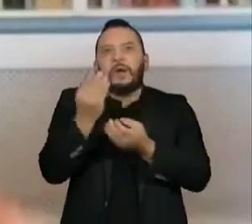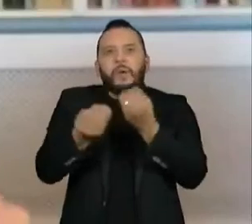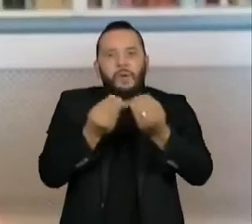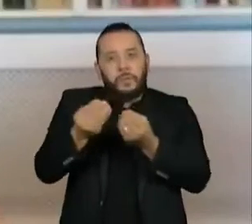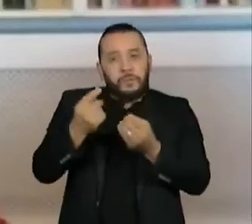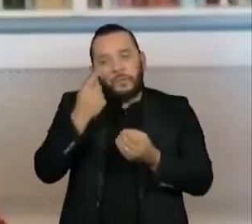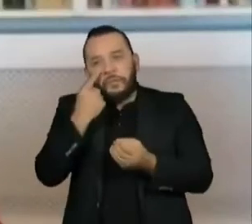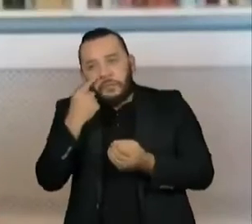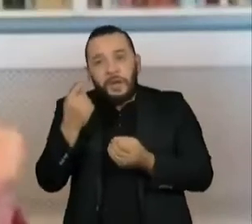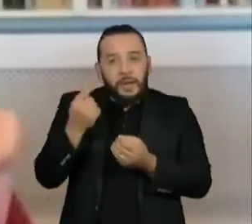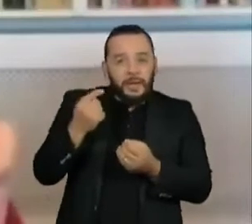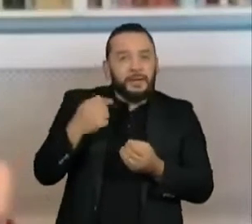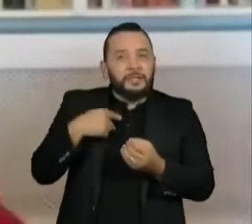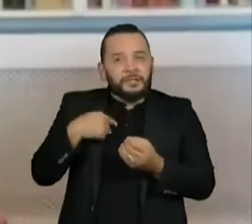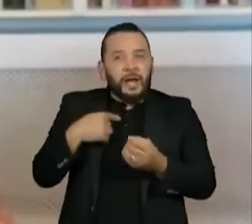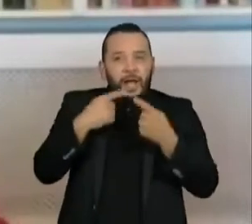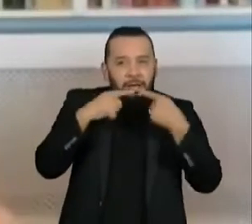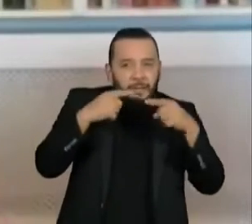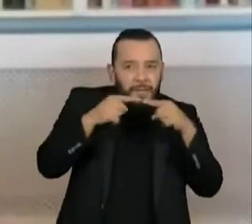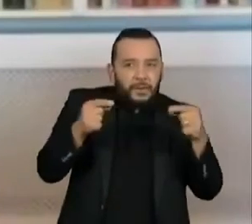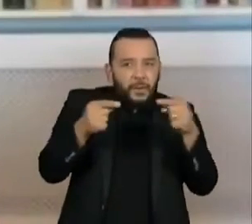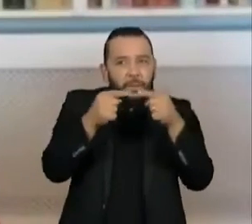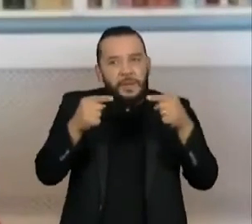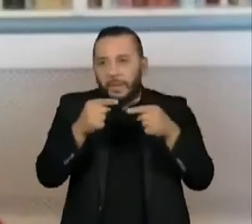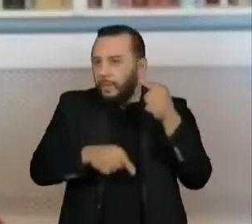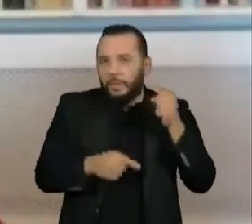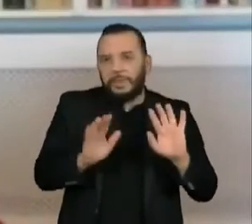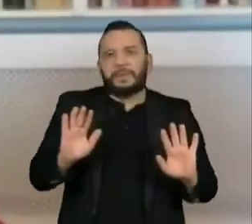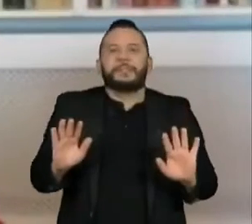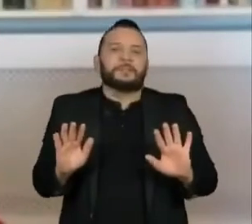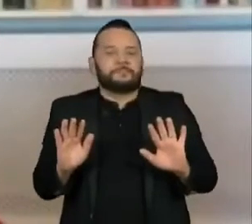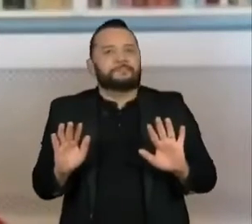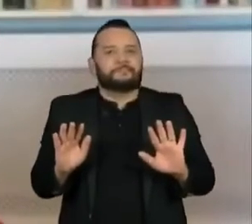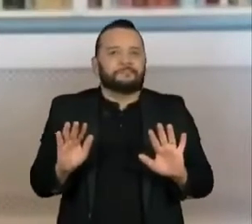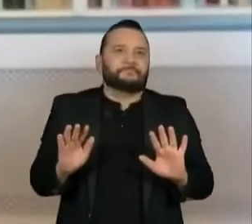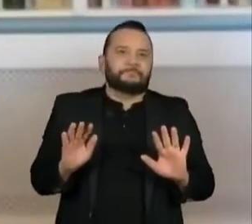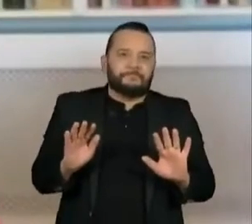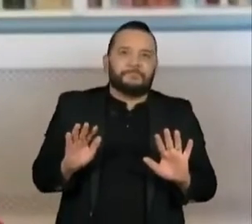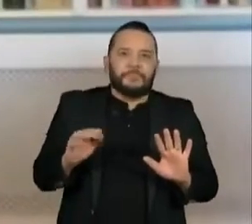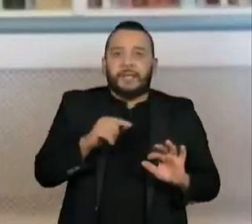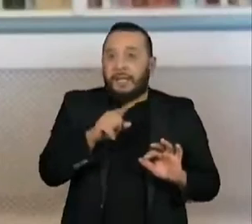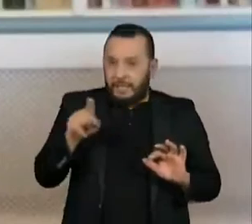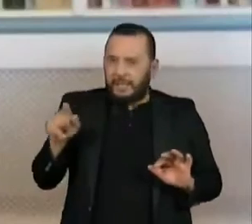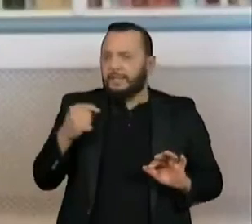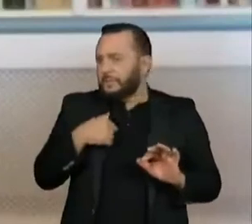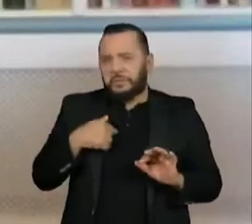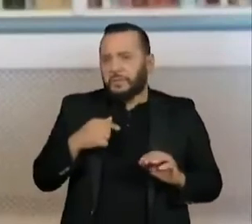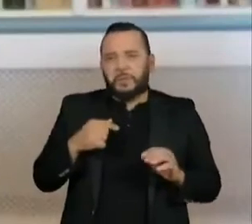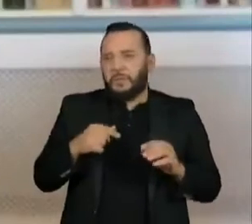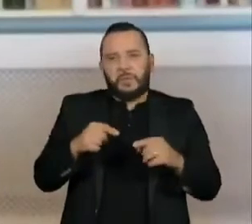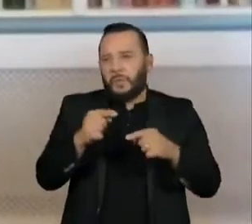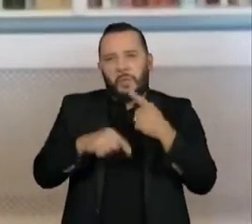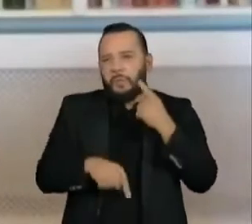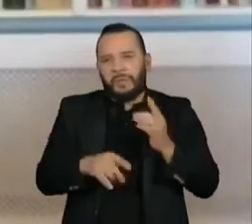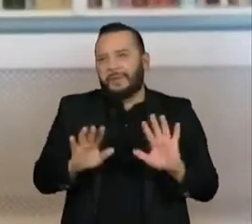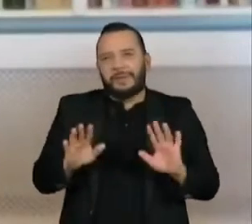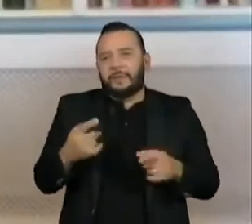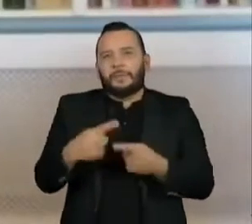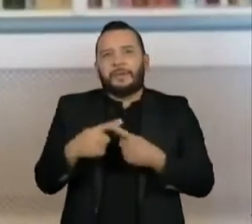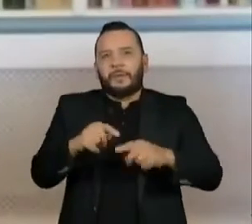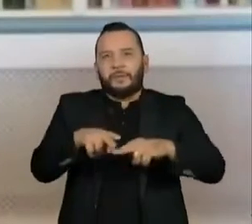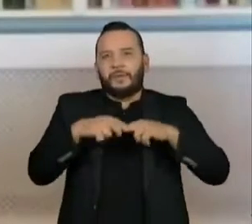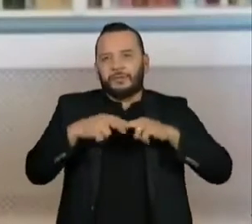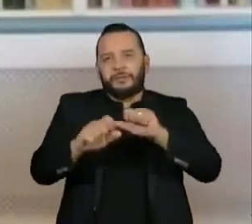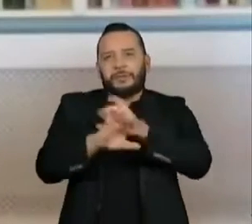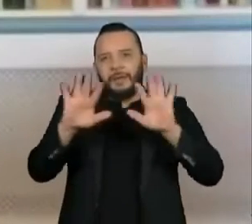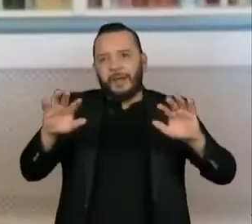se esse argumento era valido. E não é valido por uma razão que